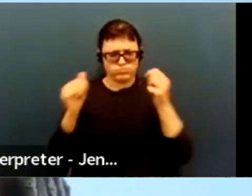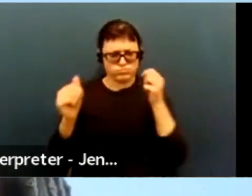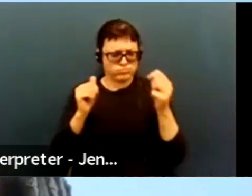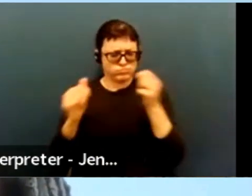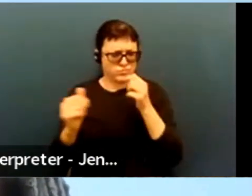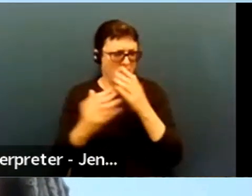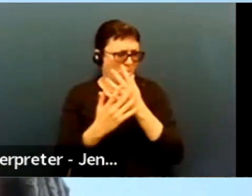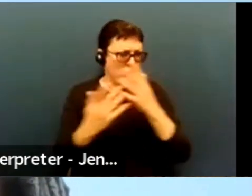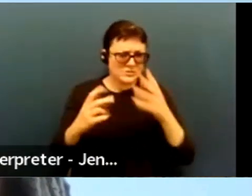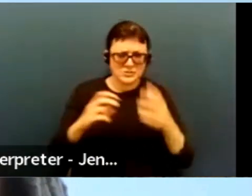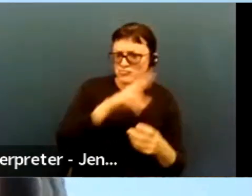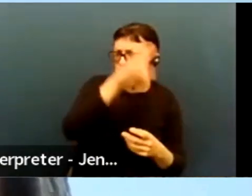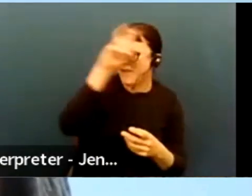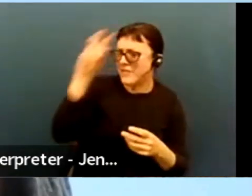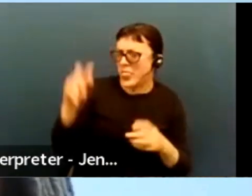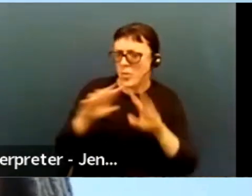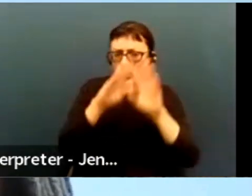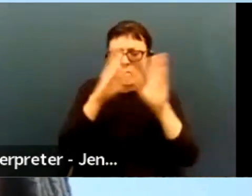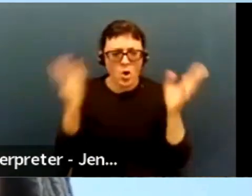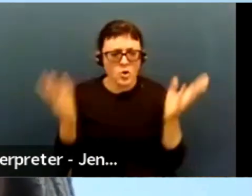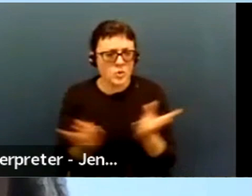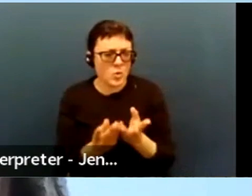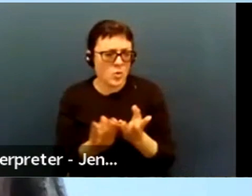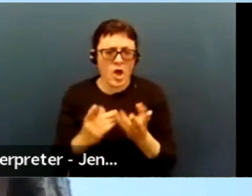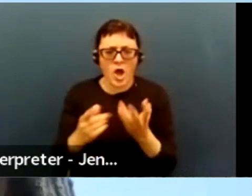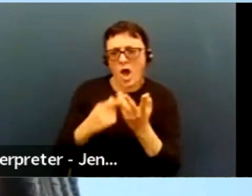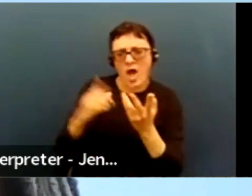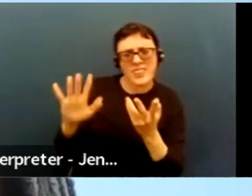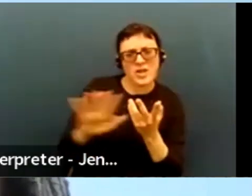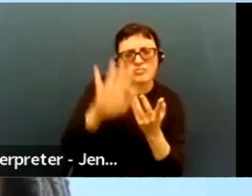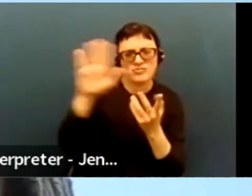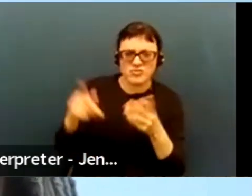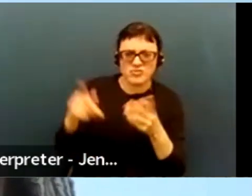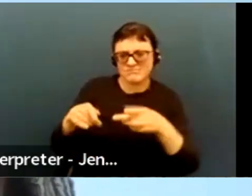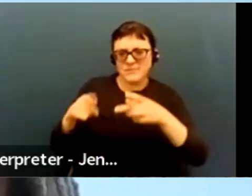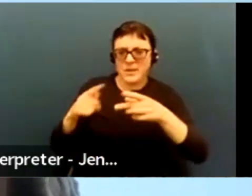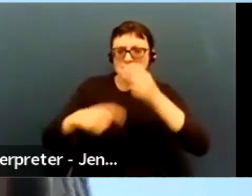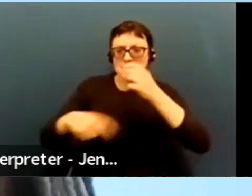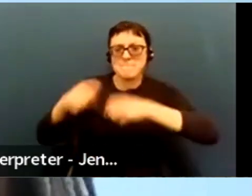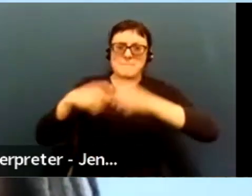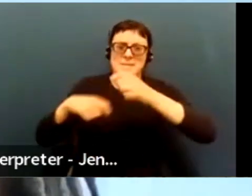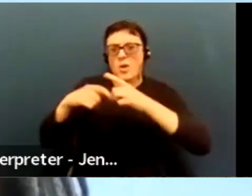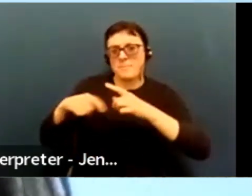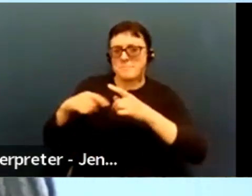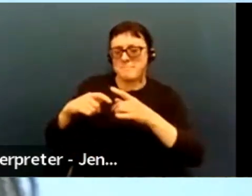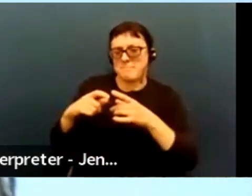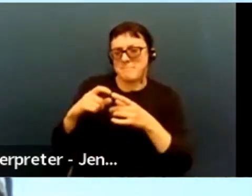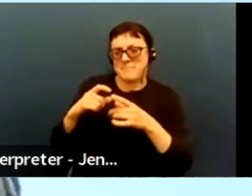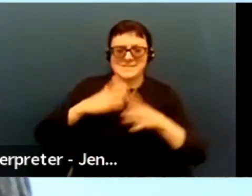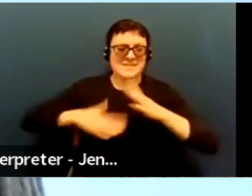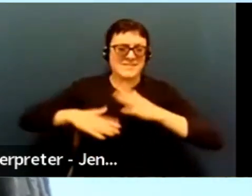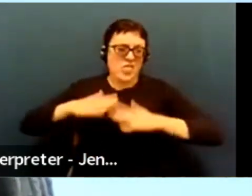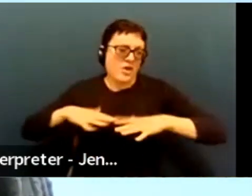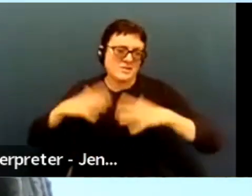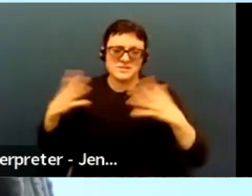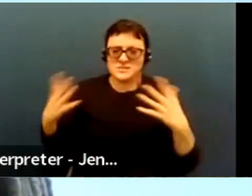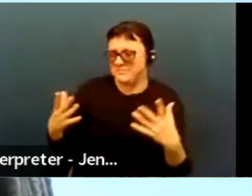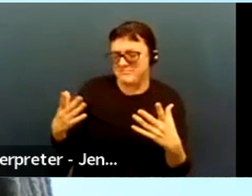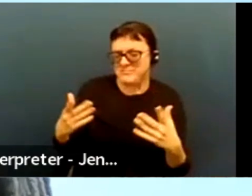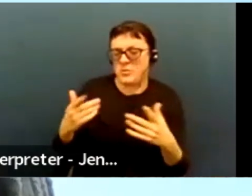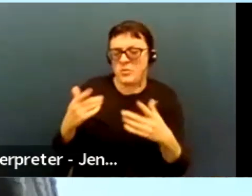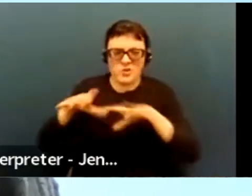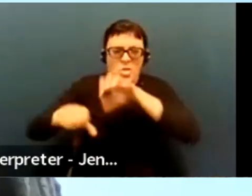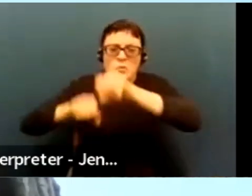very interested in, because at that time, of course, Henry VIII had just created a whole new church and